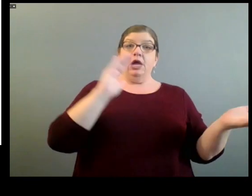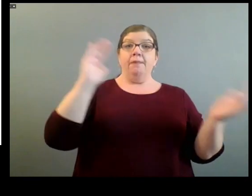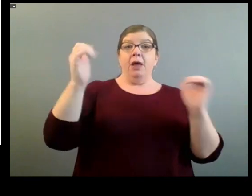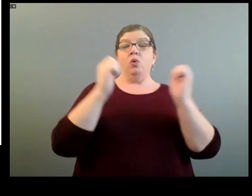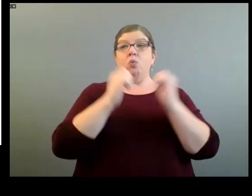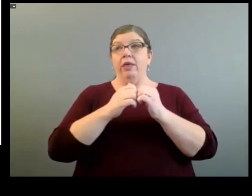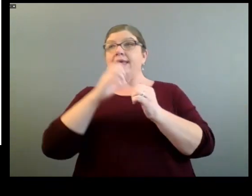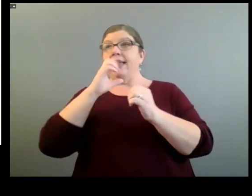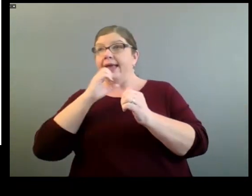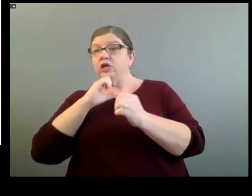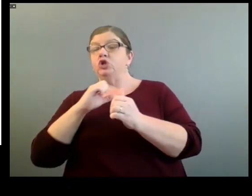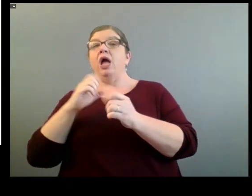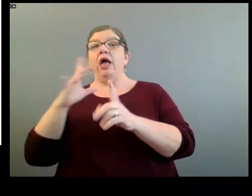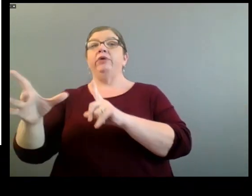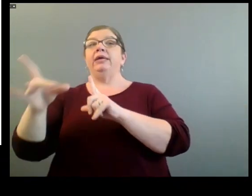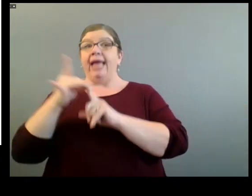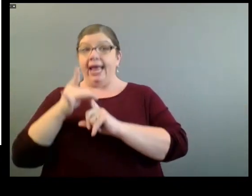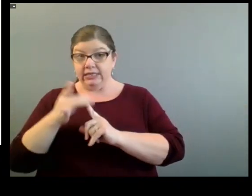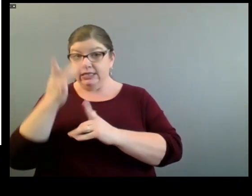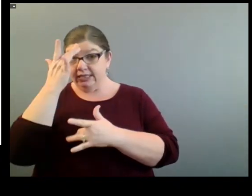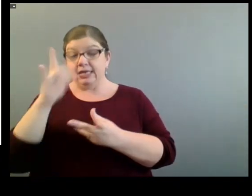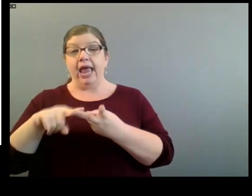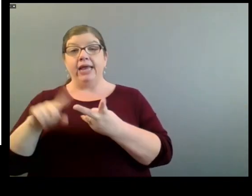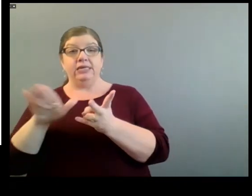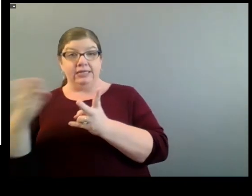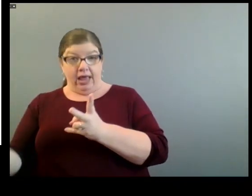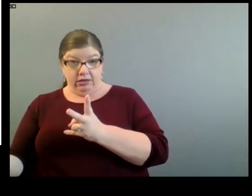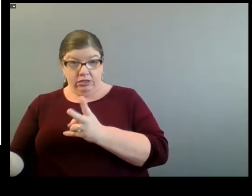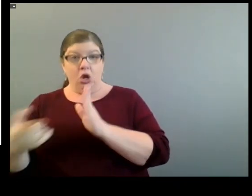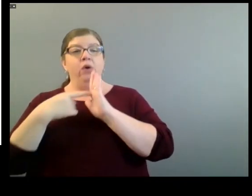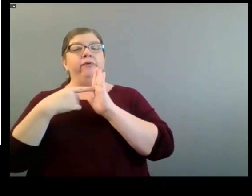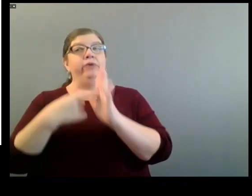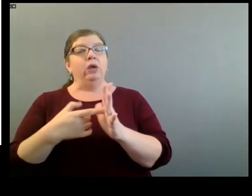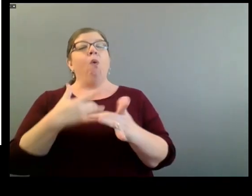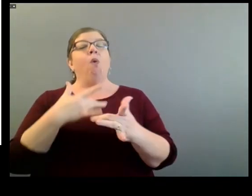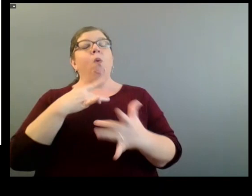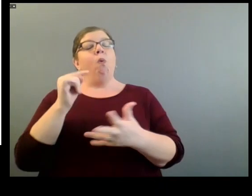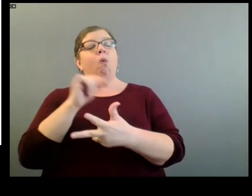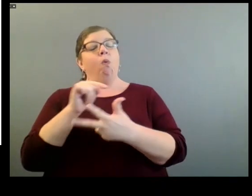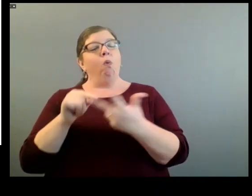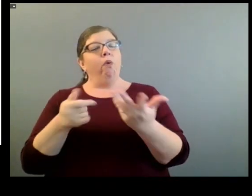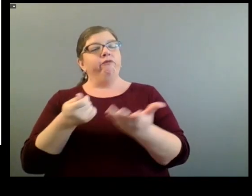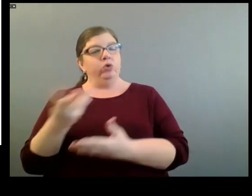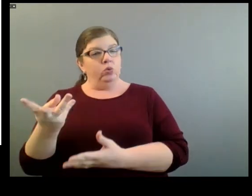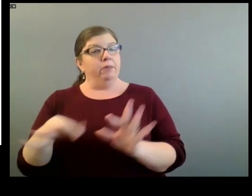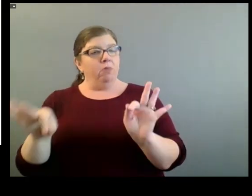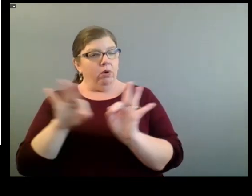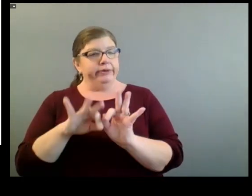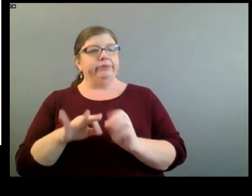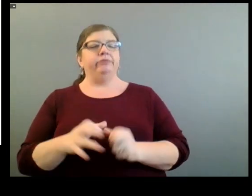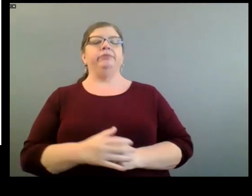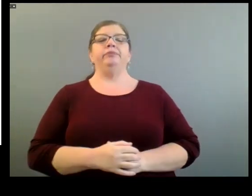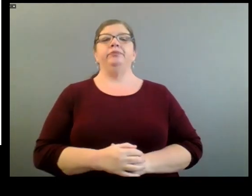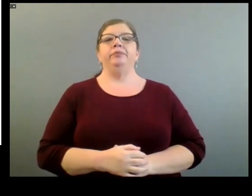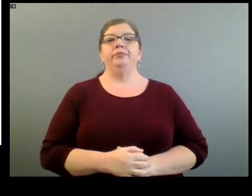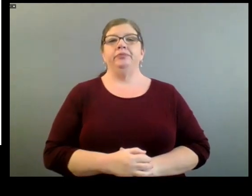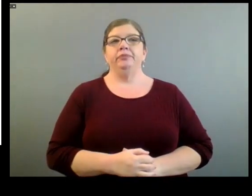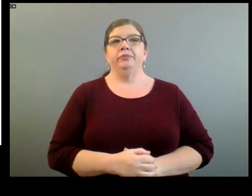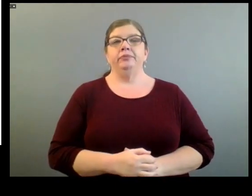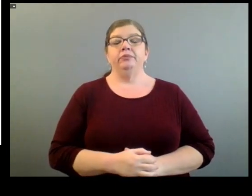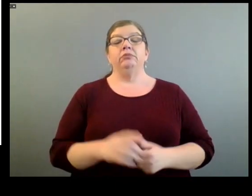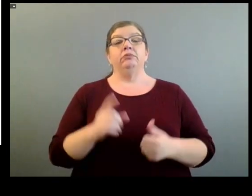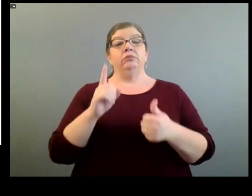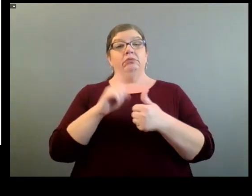cases and deaths and reveals several important trends. First, a greater proportion of